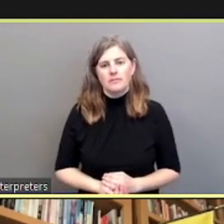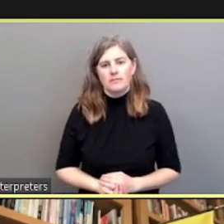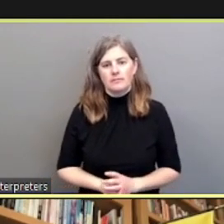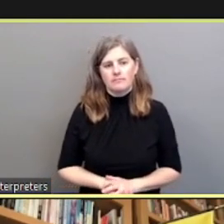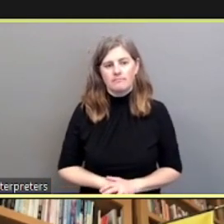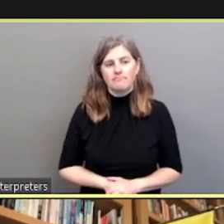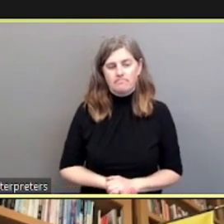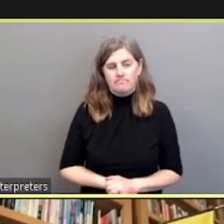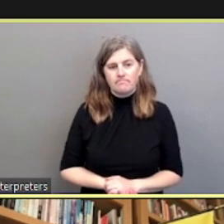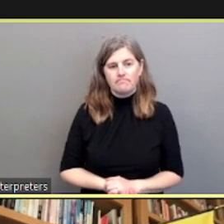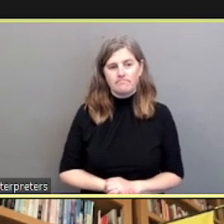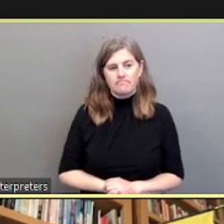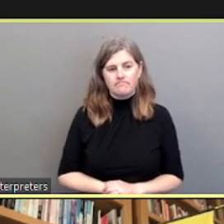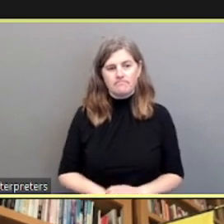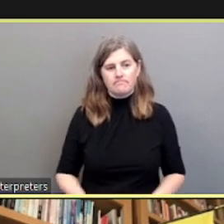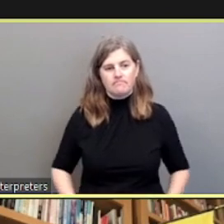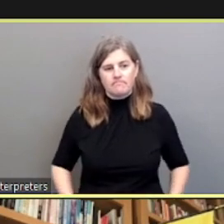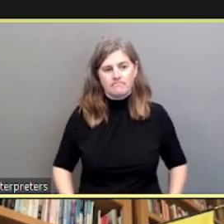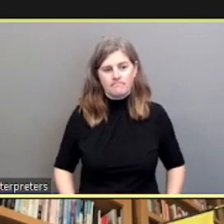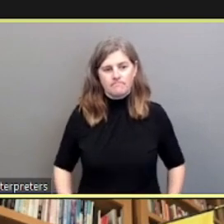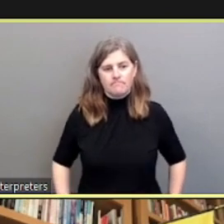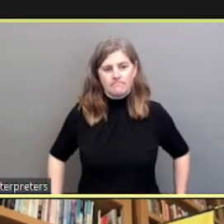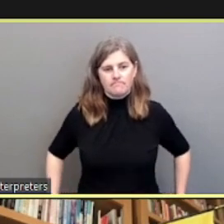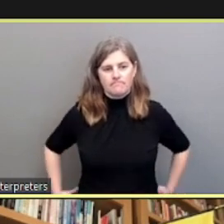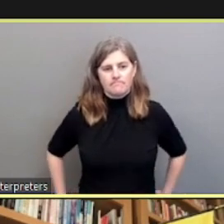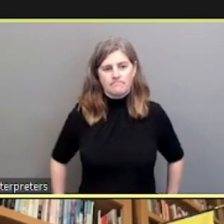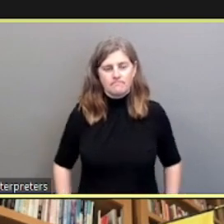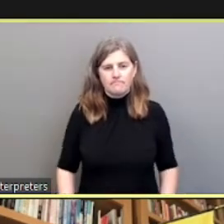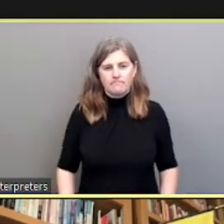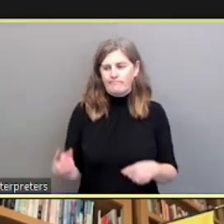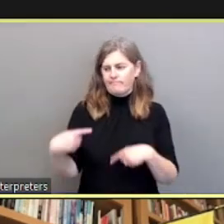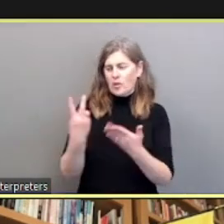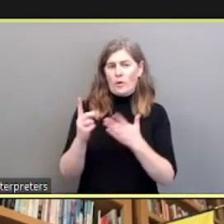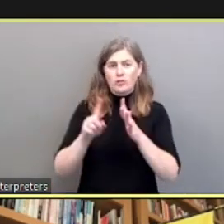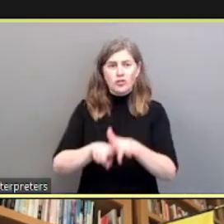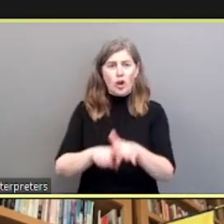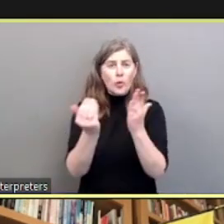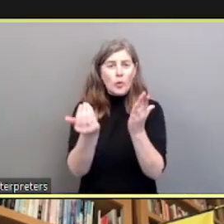Also came up in the past couple of weeks, we are launching a new program